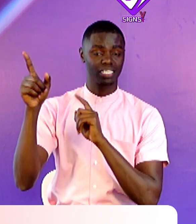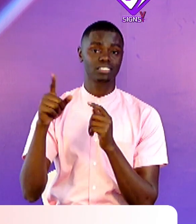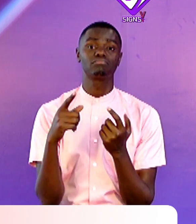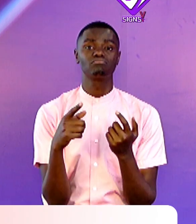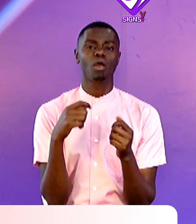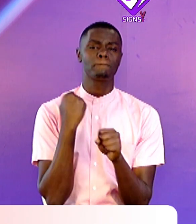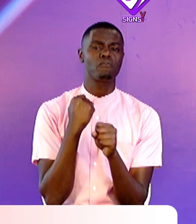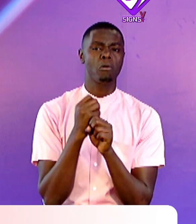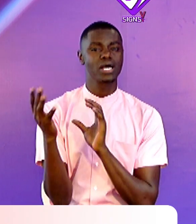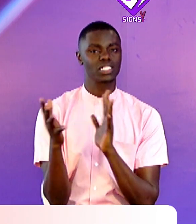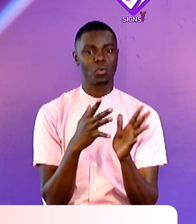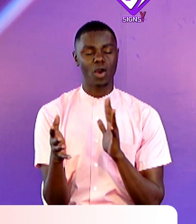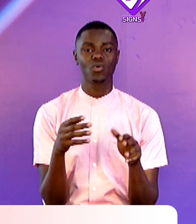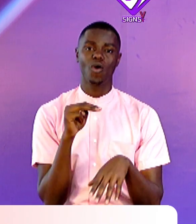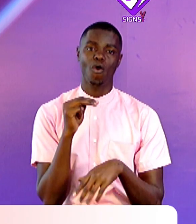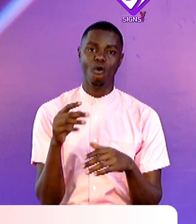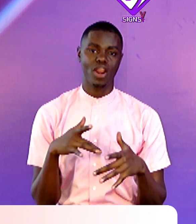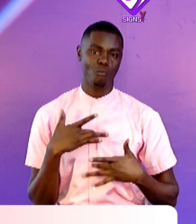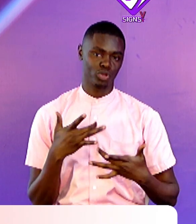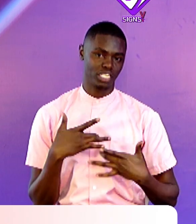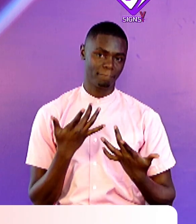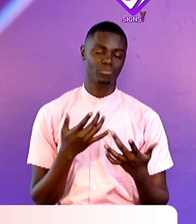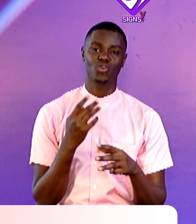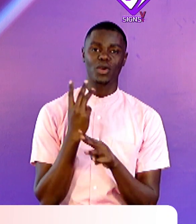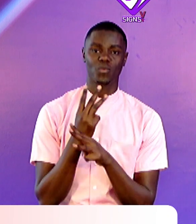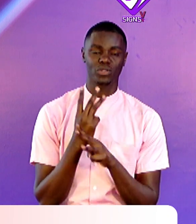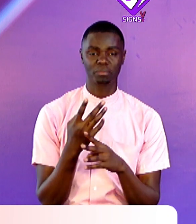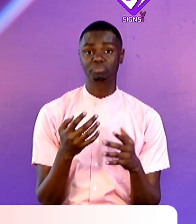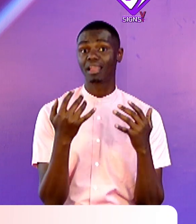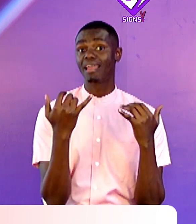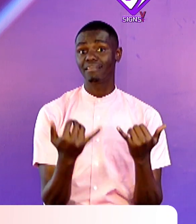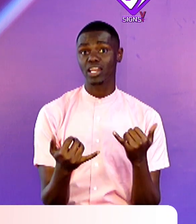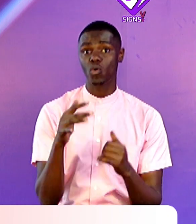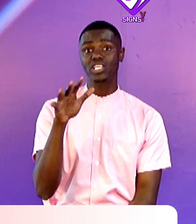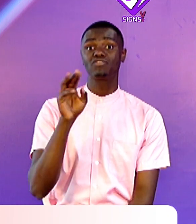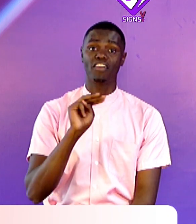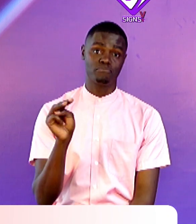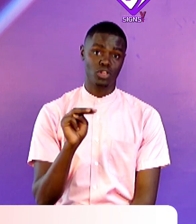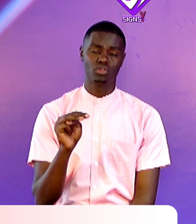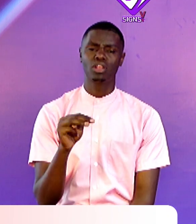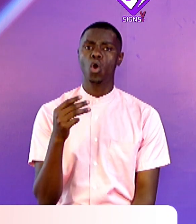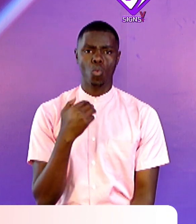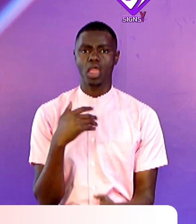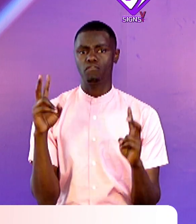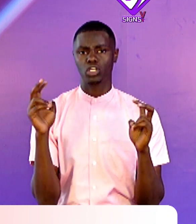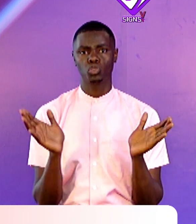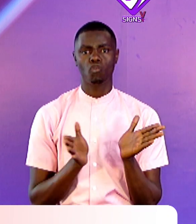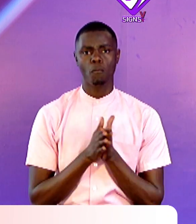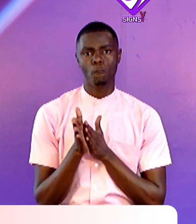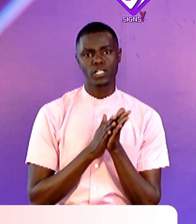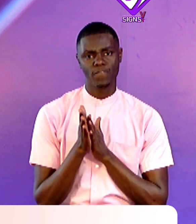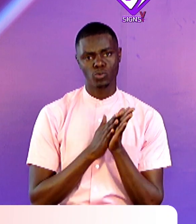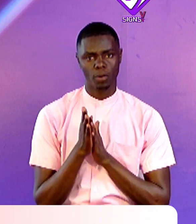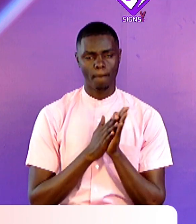0111980384. Millionaires kicking football. Now they are 2.5 million. There's been the issue of motivation. Eh? Yes.